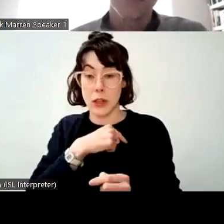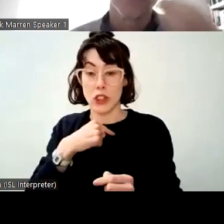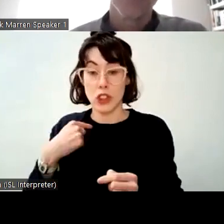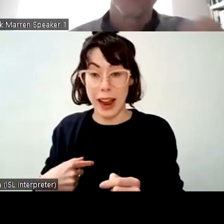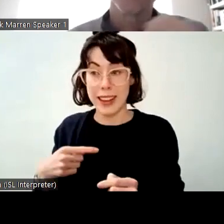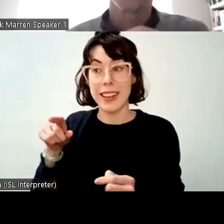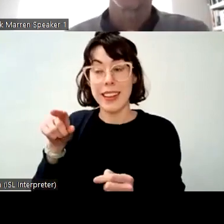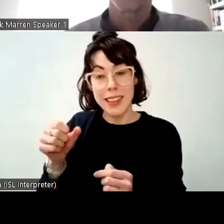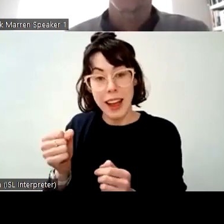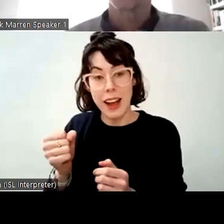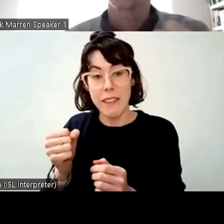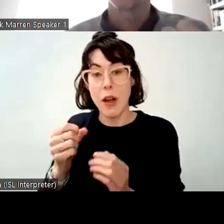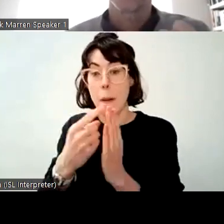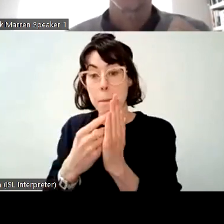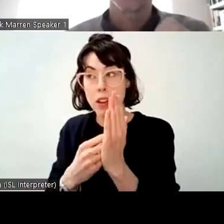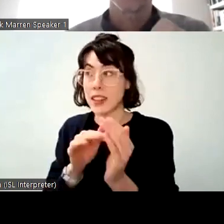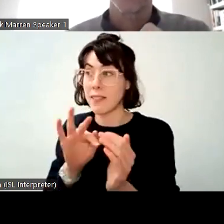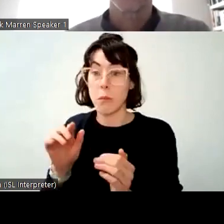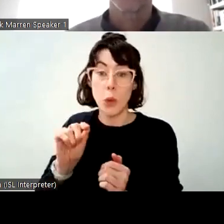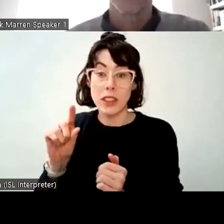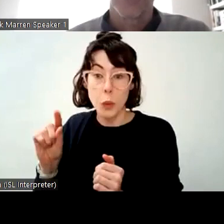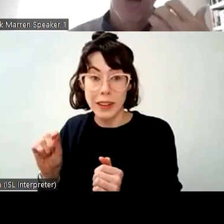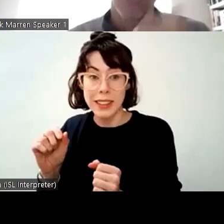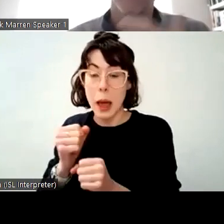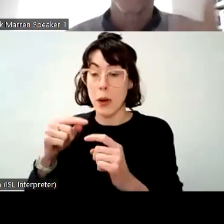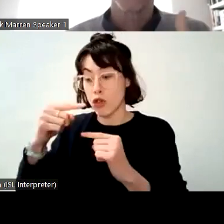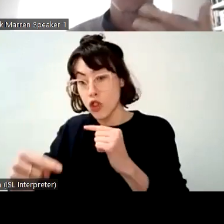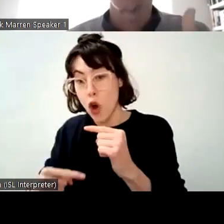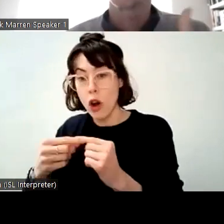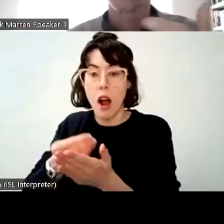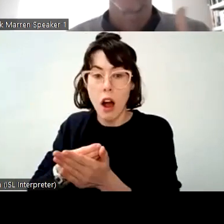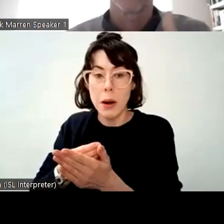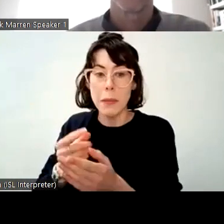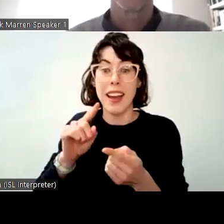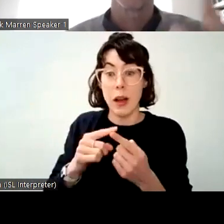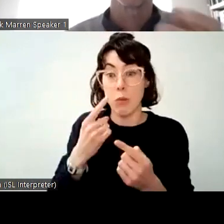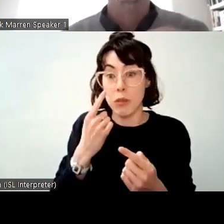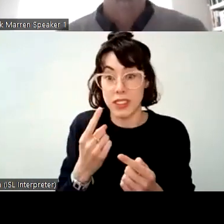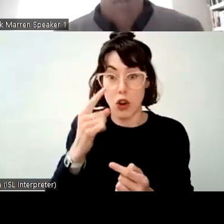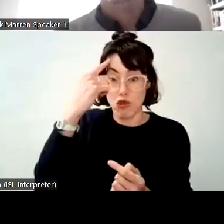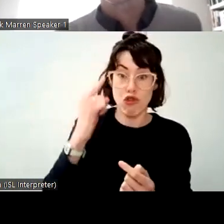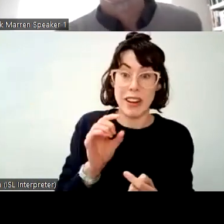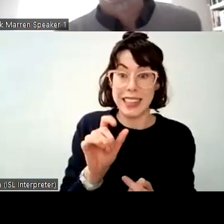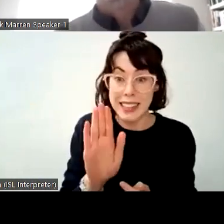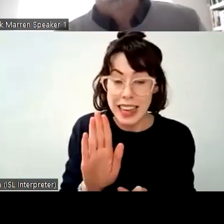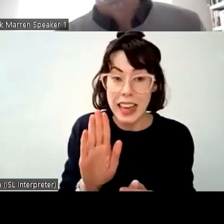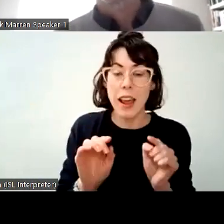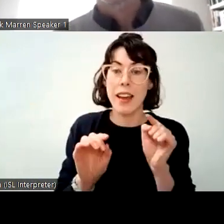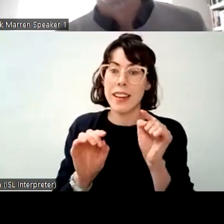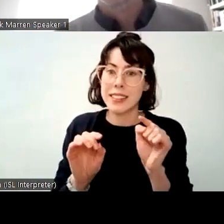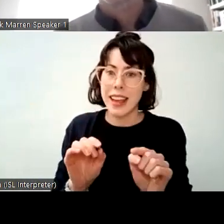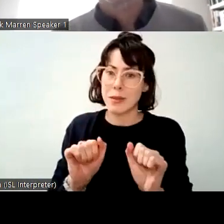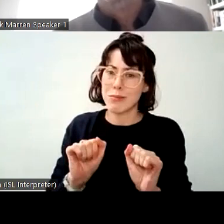Green Deal, and the United States has its Inflation Reduction Act. So all of these are pushing for transition towards kind